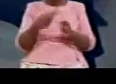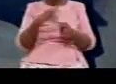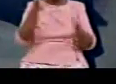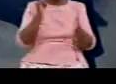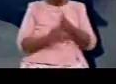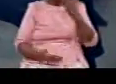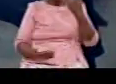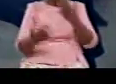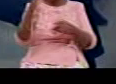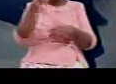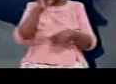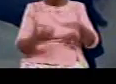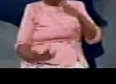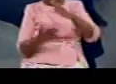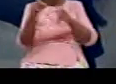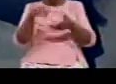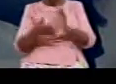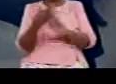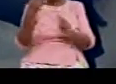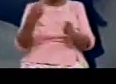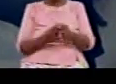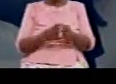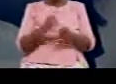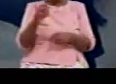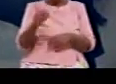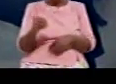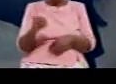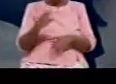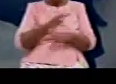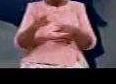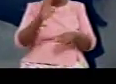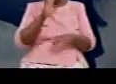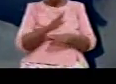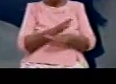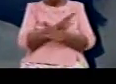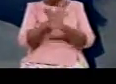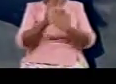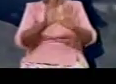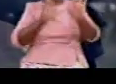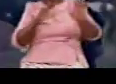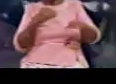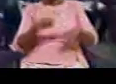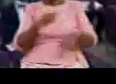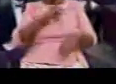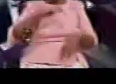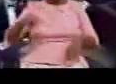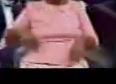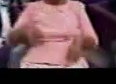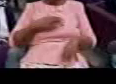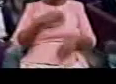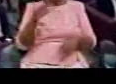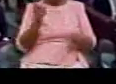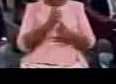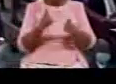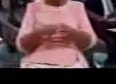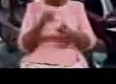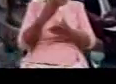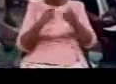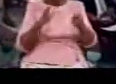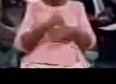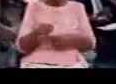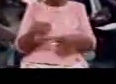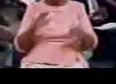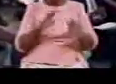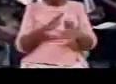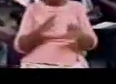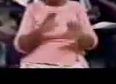will not burn you. So don't be afraid of Nebuchadnezzar. And some people are afraid of Pharaoh. And here is Pharaoh.